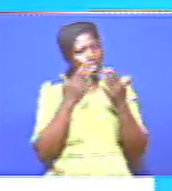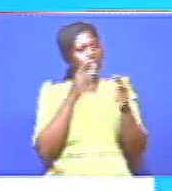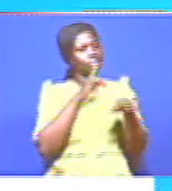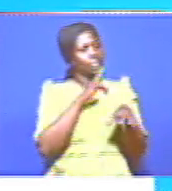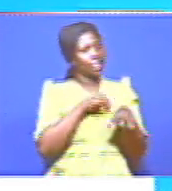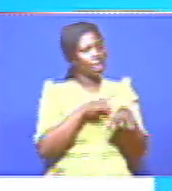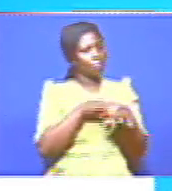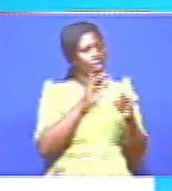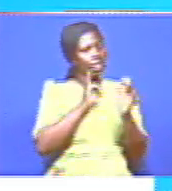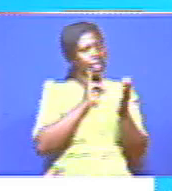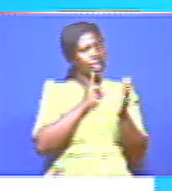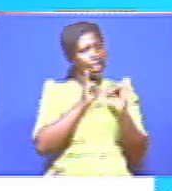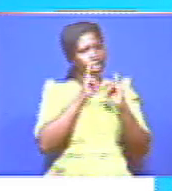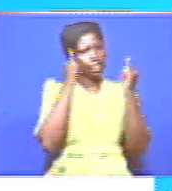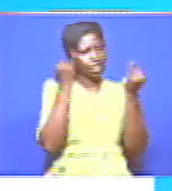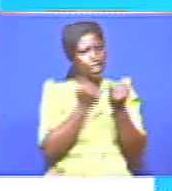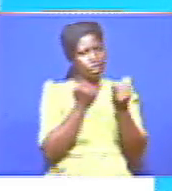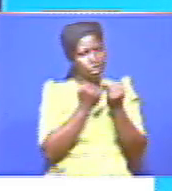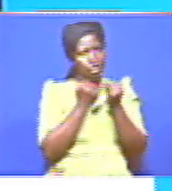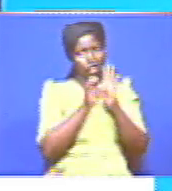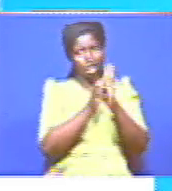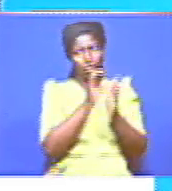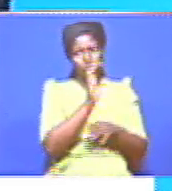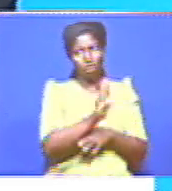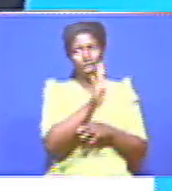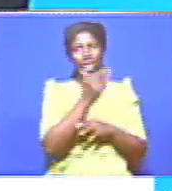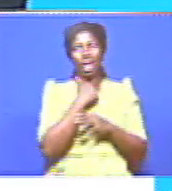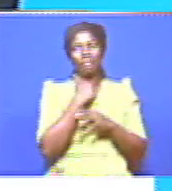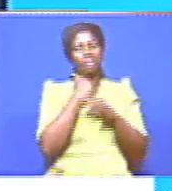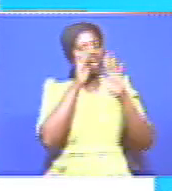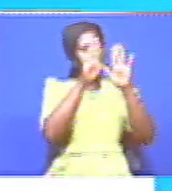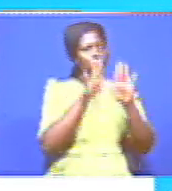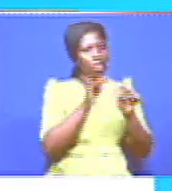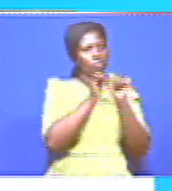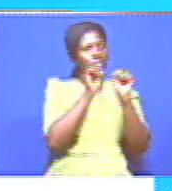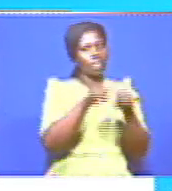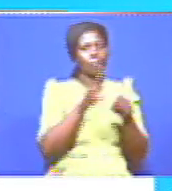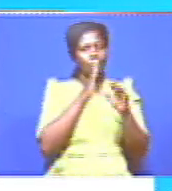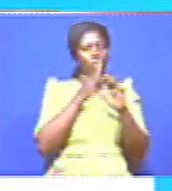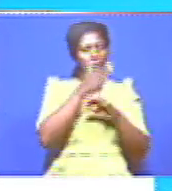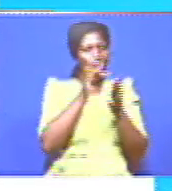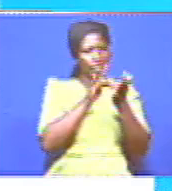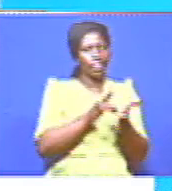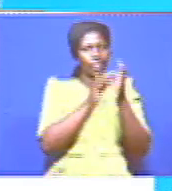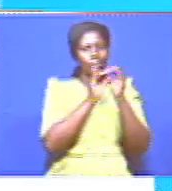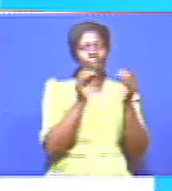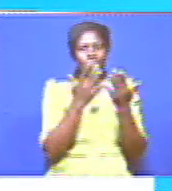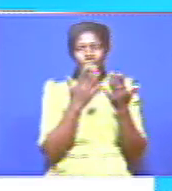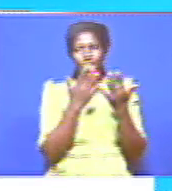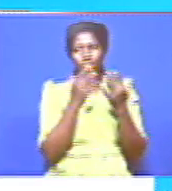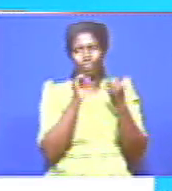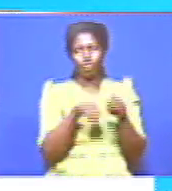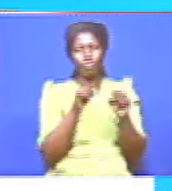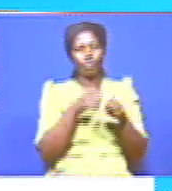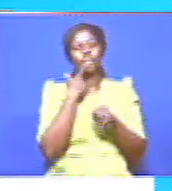has a significance that cannot be overemphasized. Mm-hmm. Is it right to say, in your opinion, that perhaps the